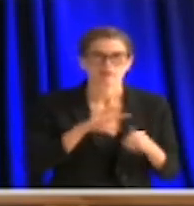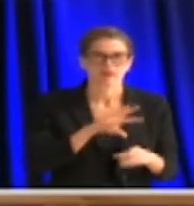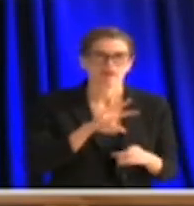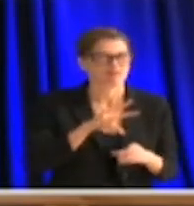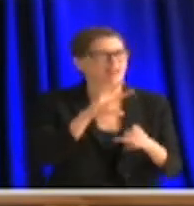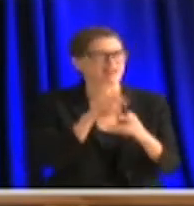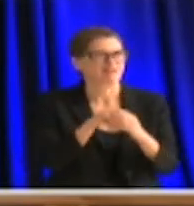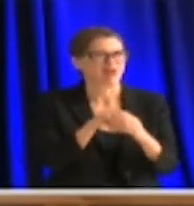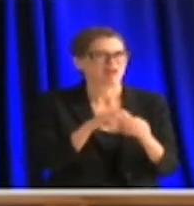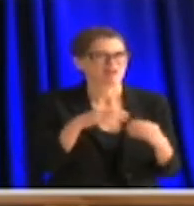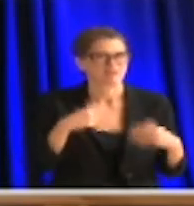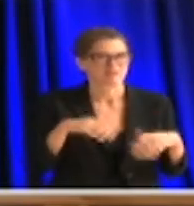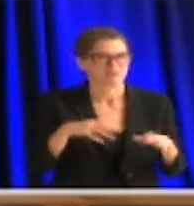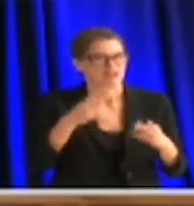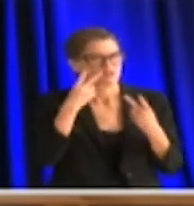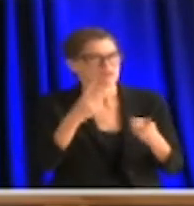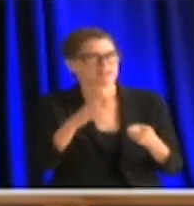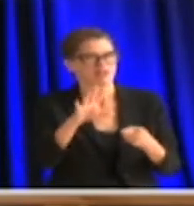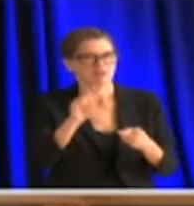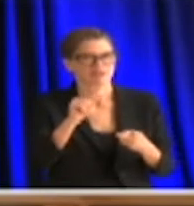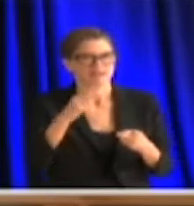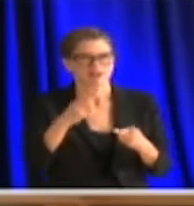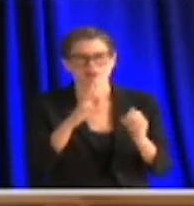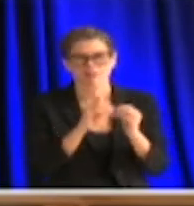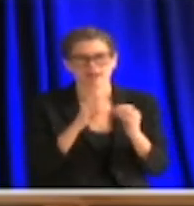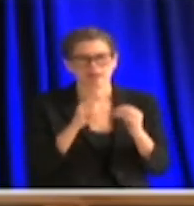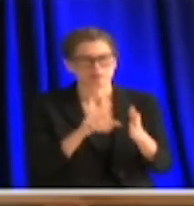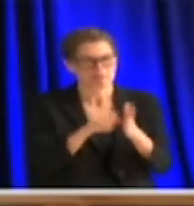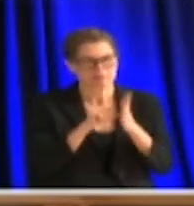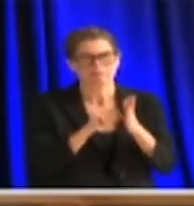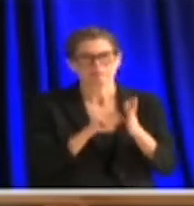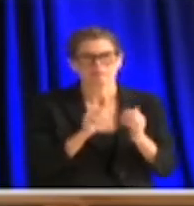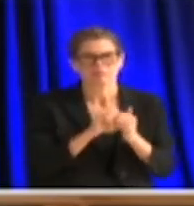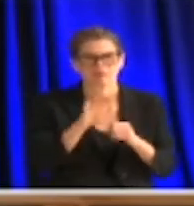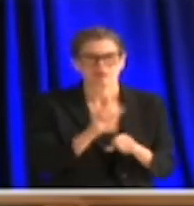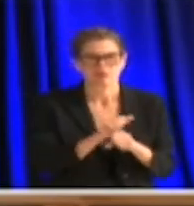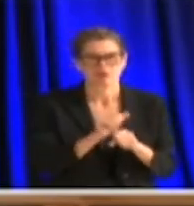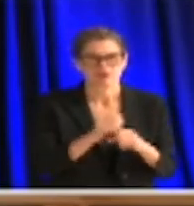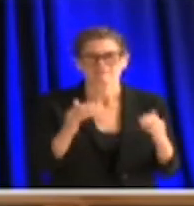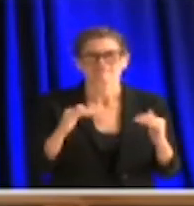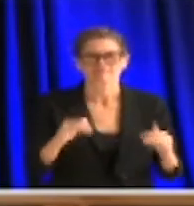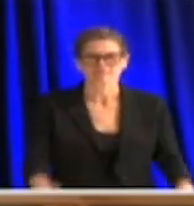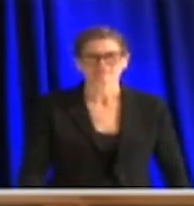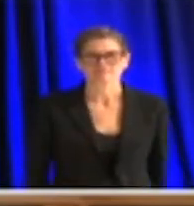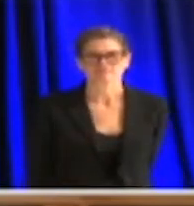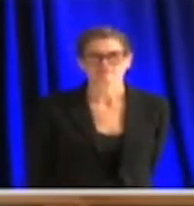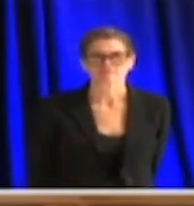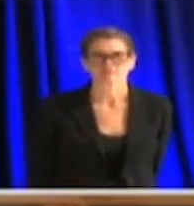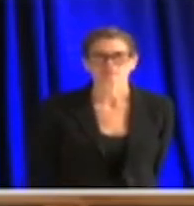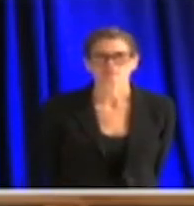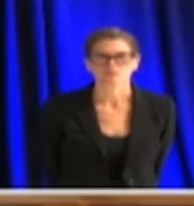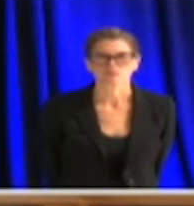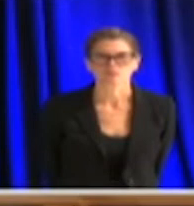be in the presence of your town hall meeting. It was great. I would like